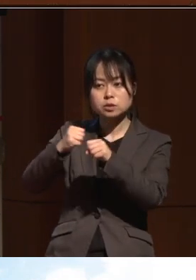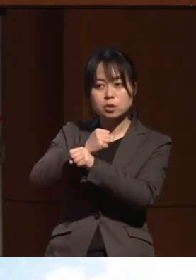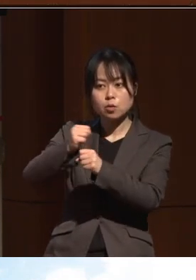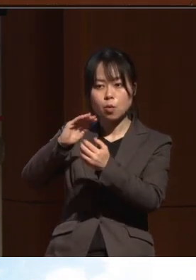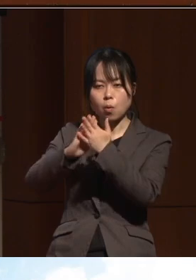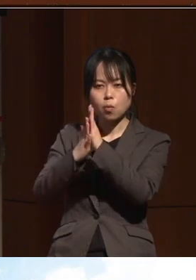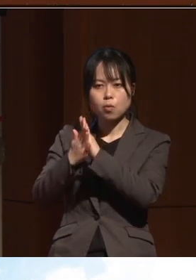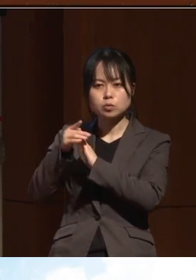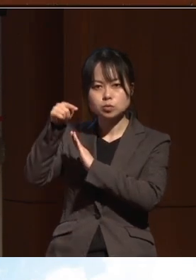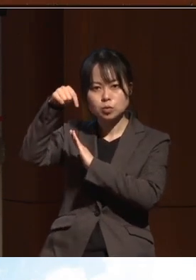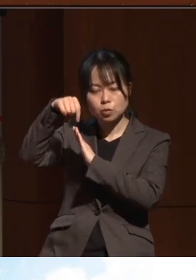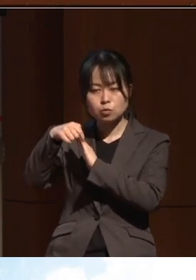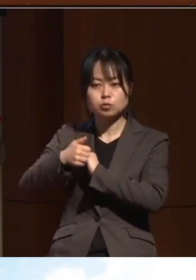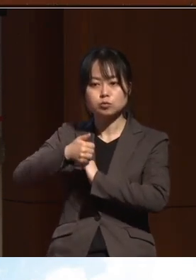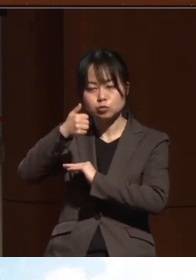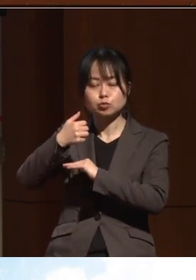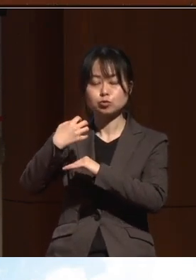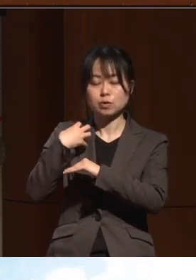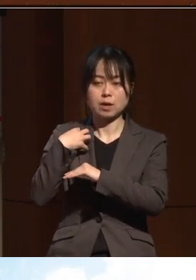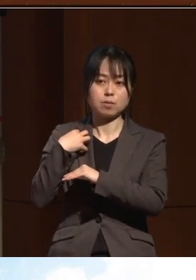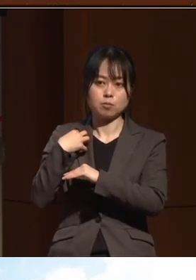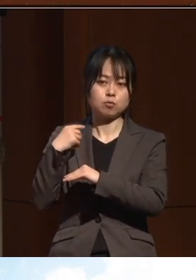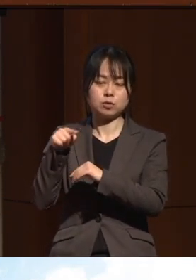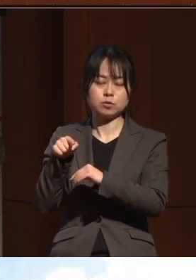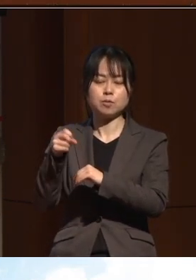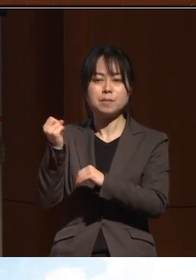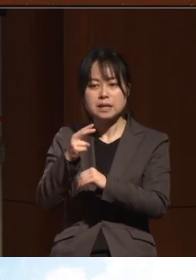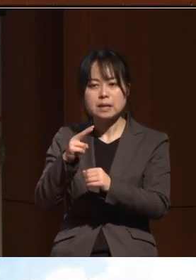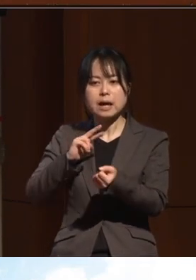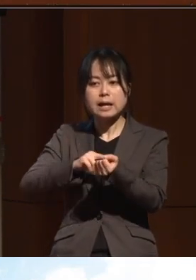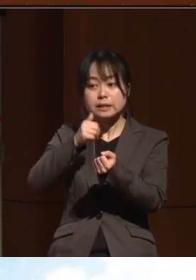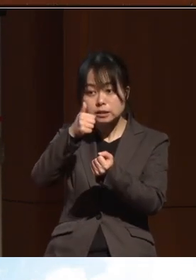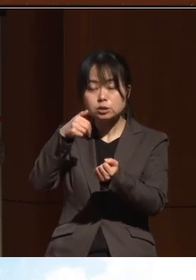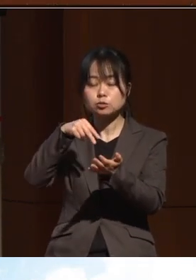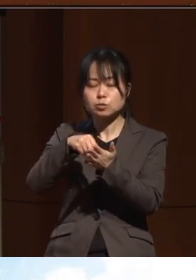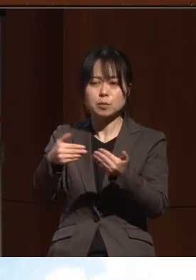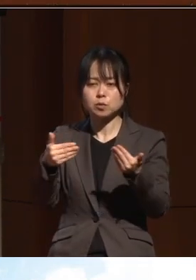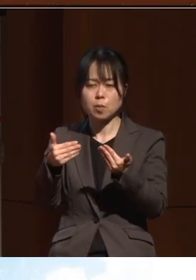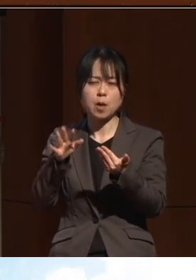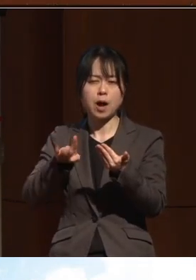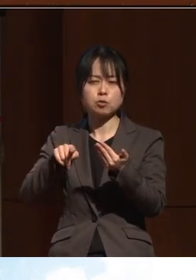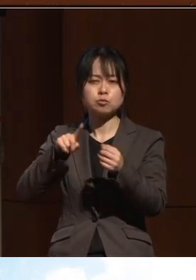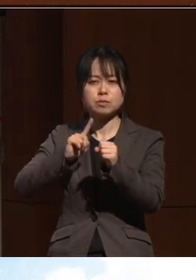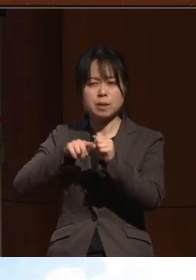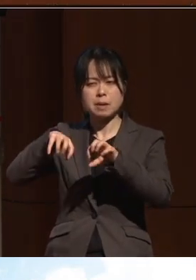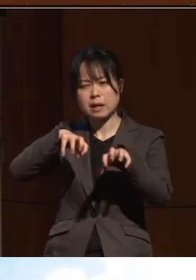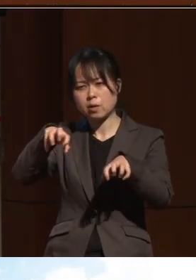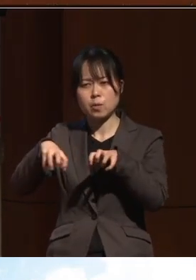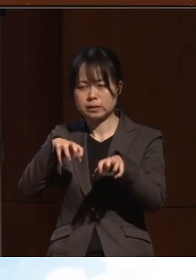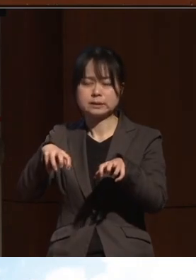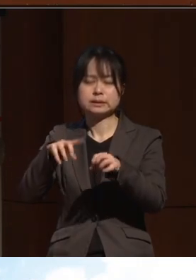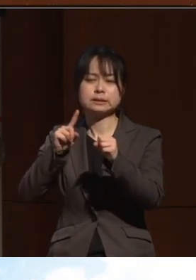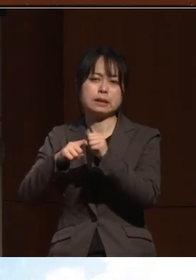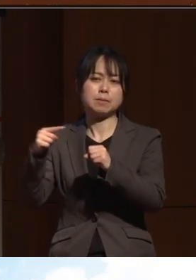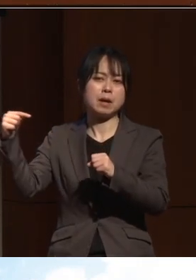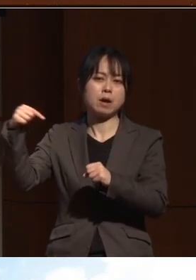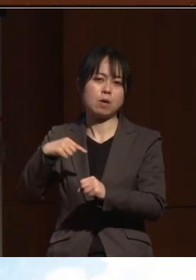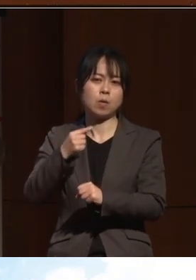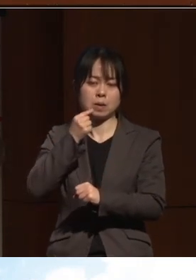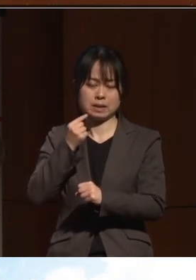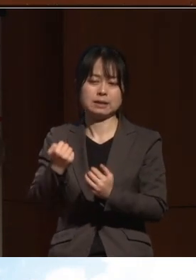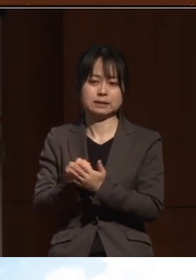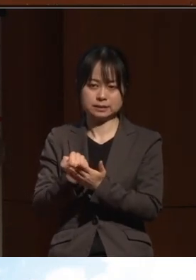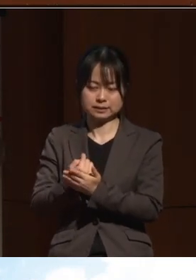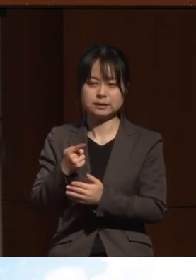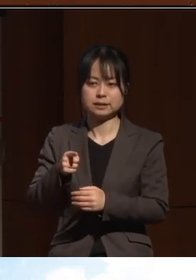he also, as well as sending his apologies, sends his congratulations and congratulations to AMED on the occasion of your 10th